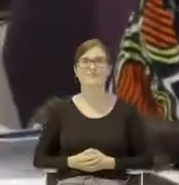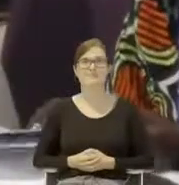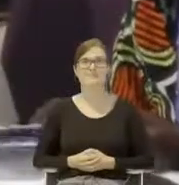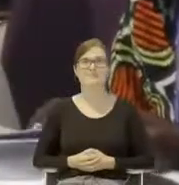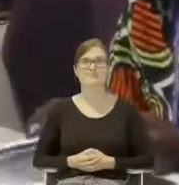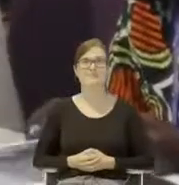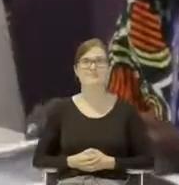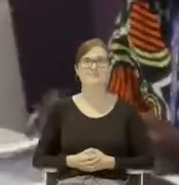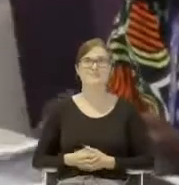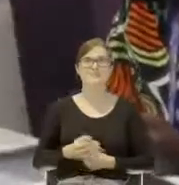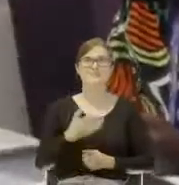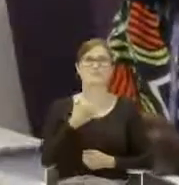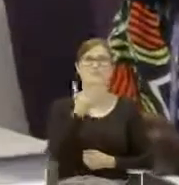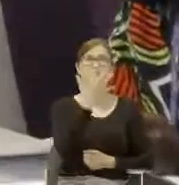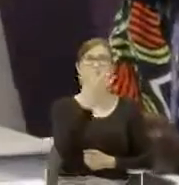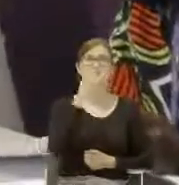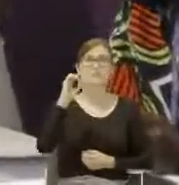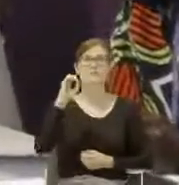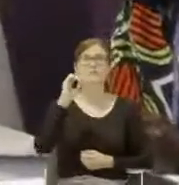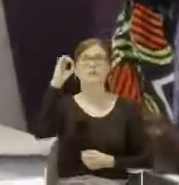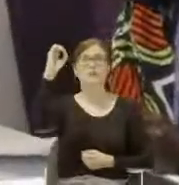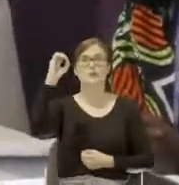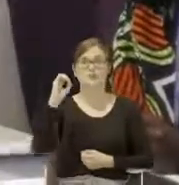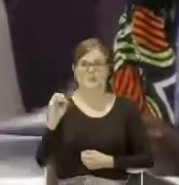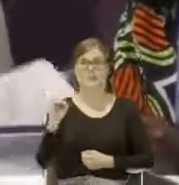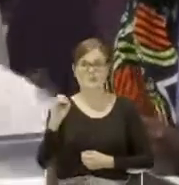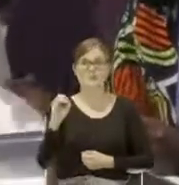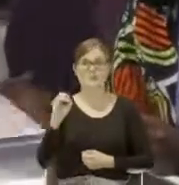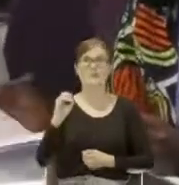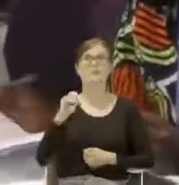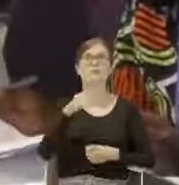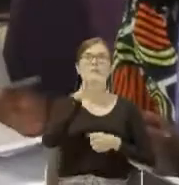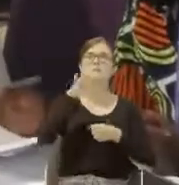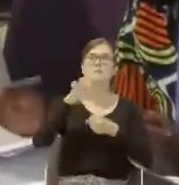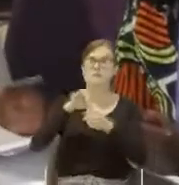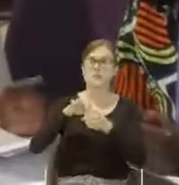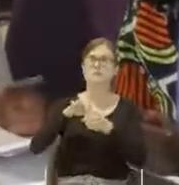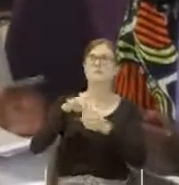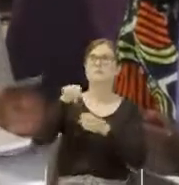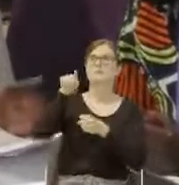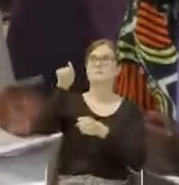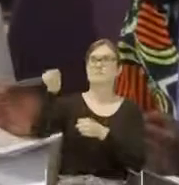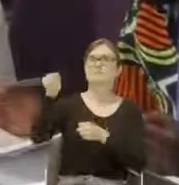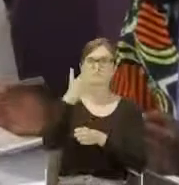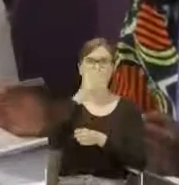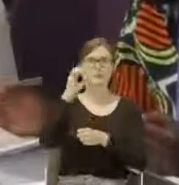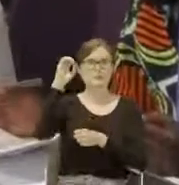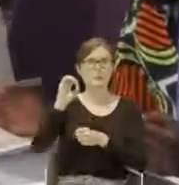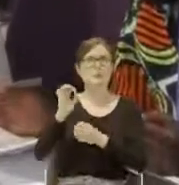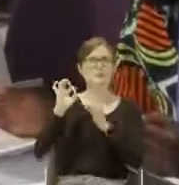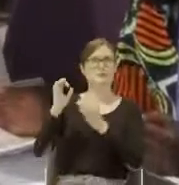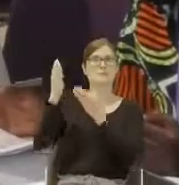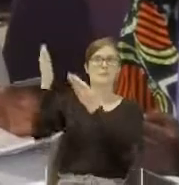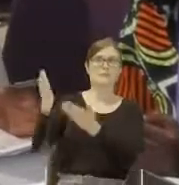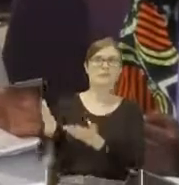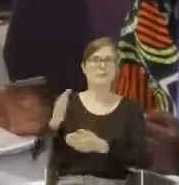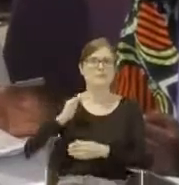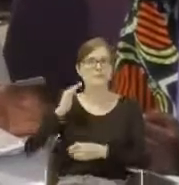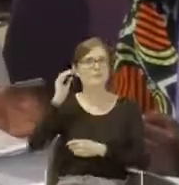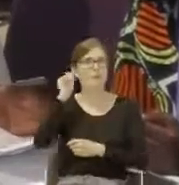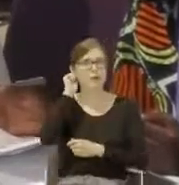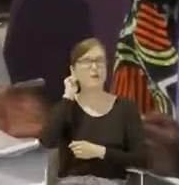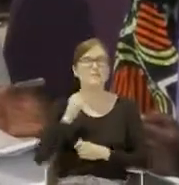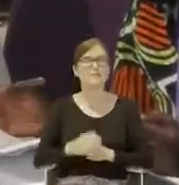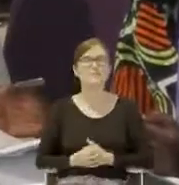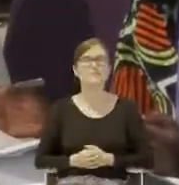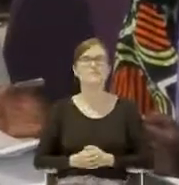Executive Director. Thank you very much. Now, with the permission of the UCLG Governing President, allow me to give the floor to